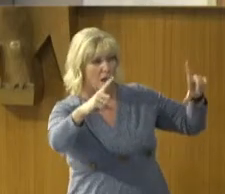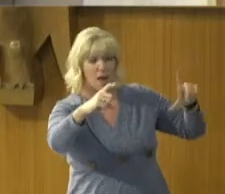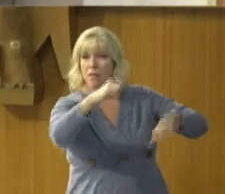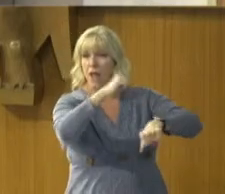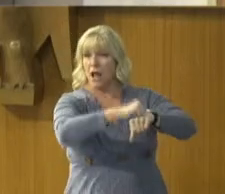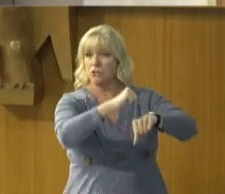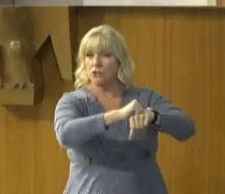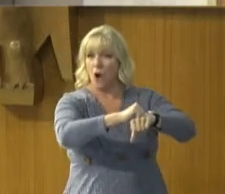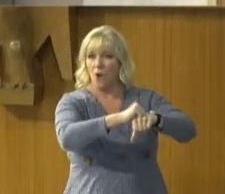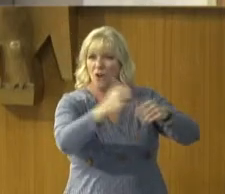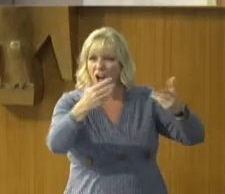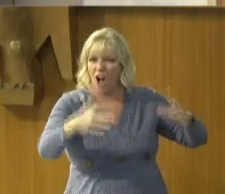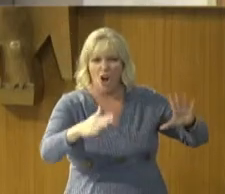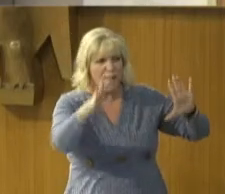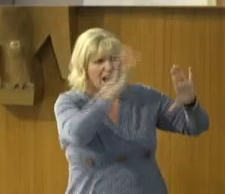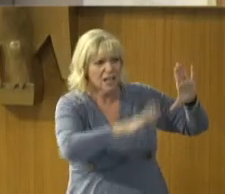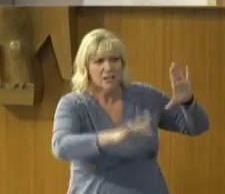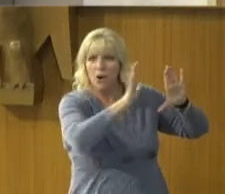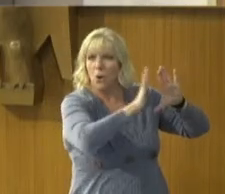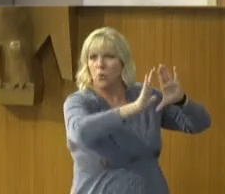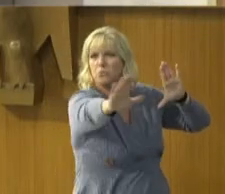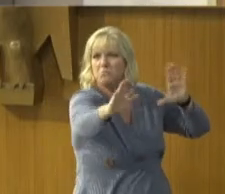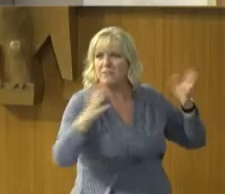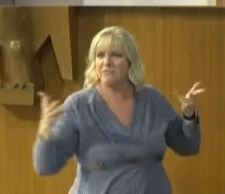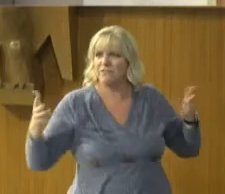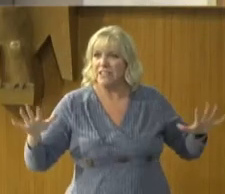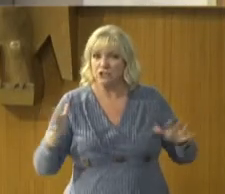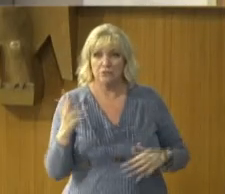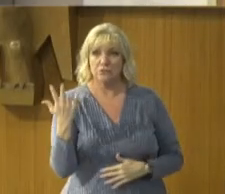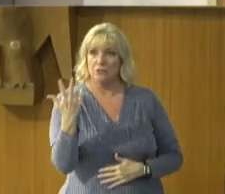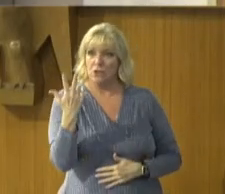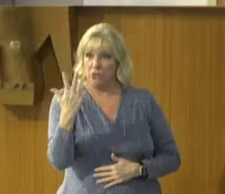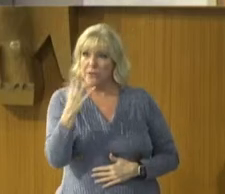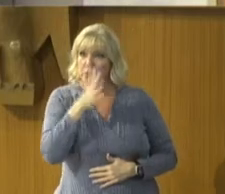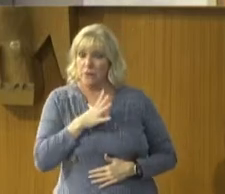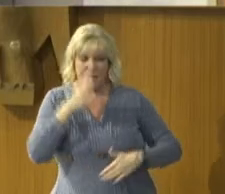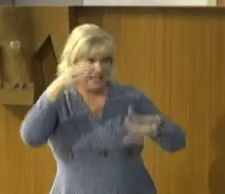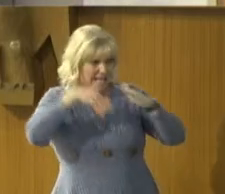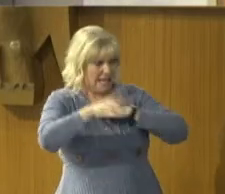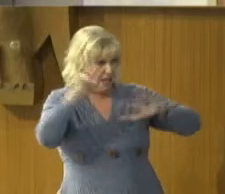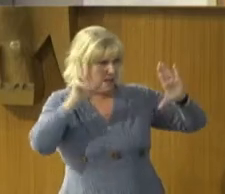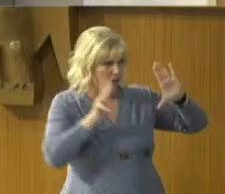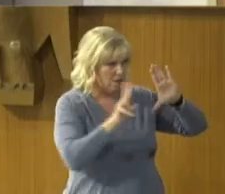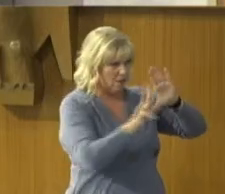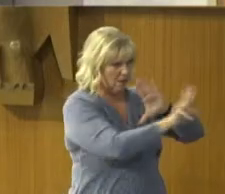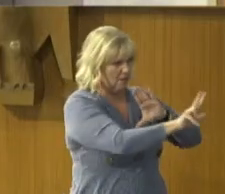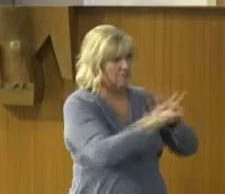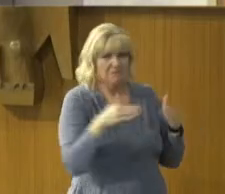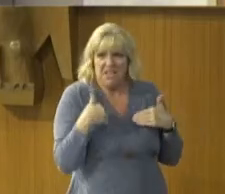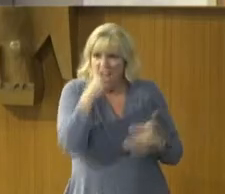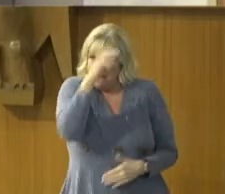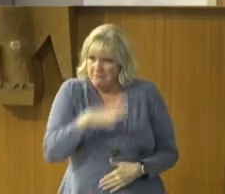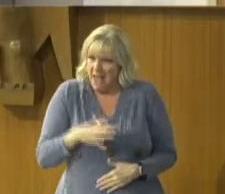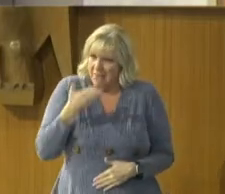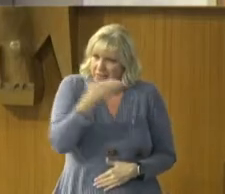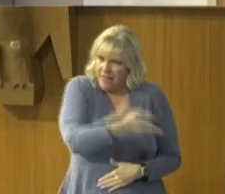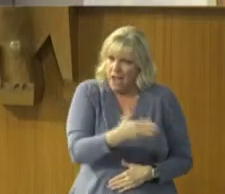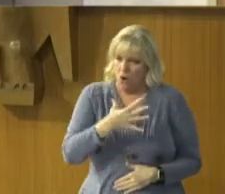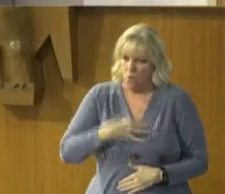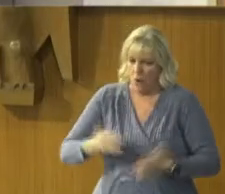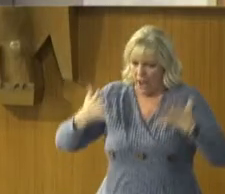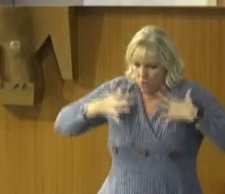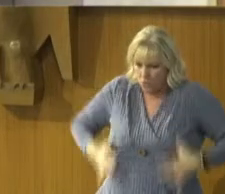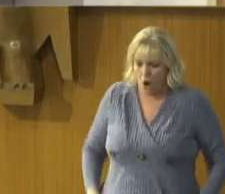had already been rolled back. As they entered the tomb, they saw a young man dressed in a white robe sitting on the right